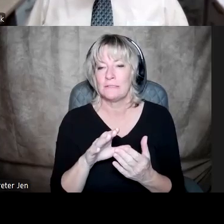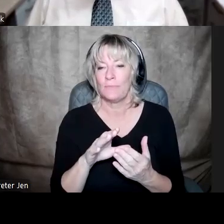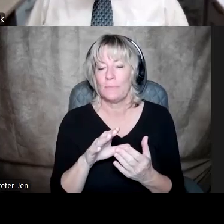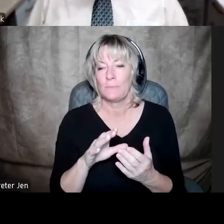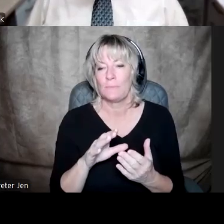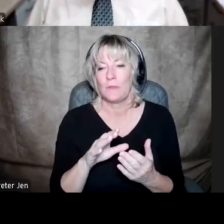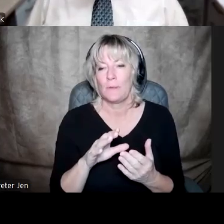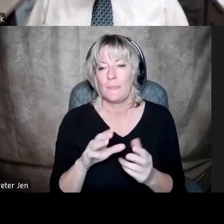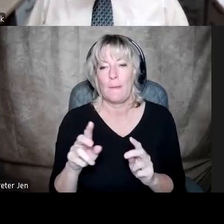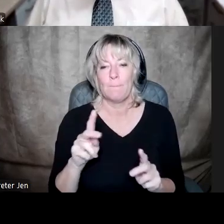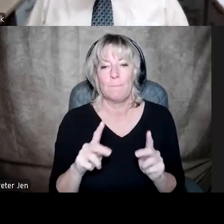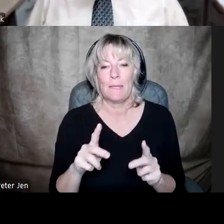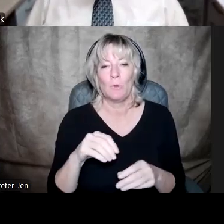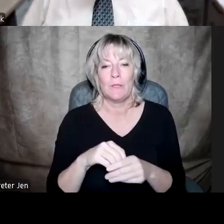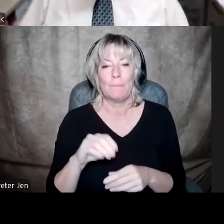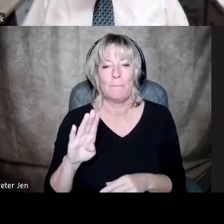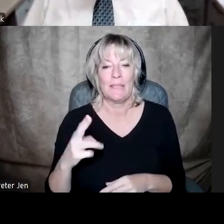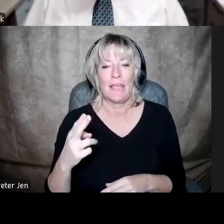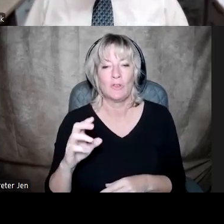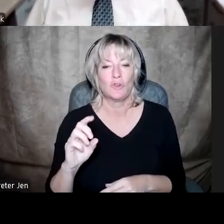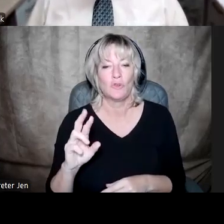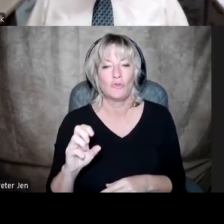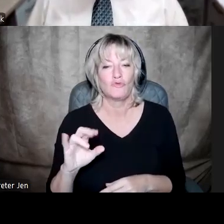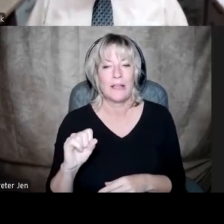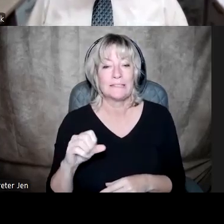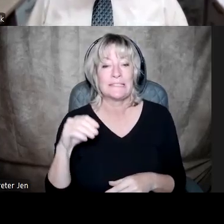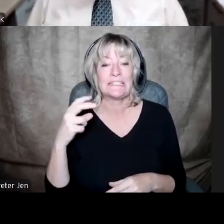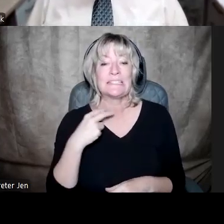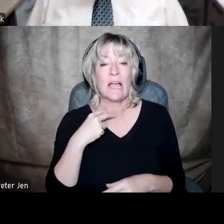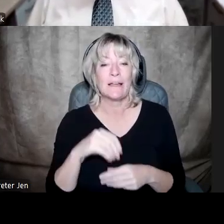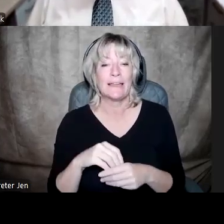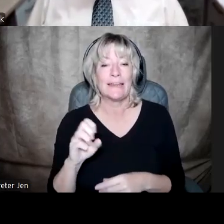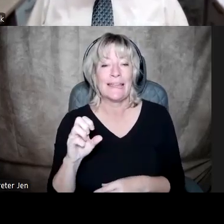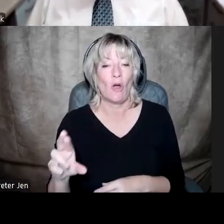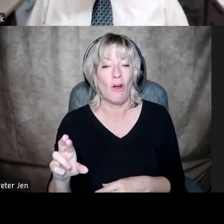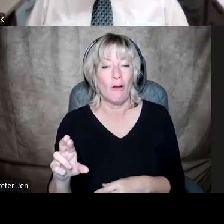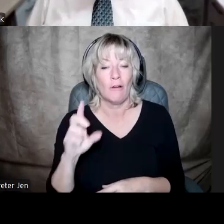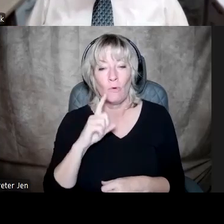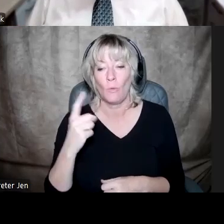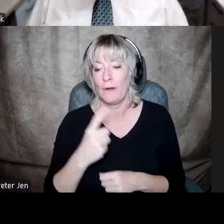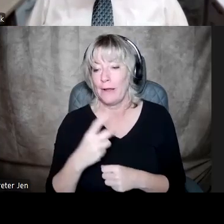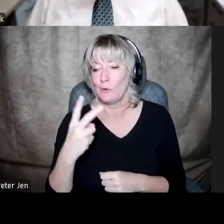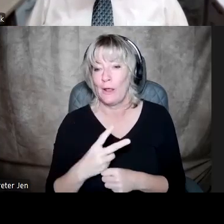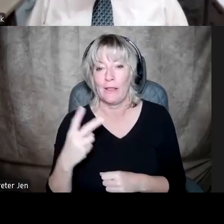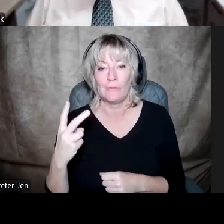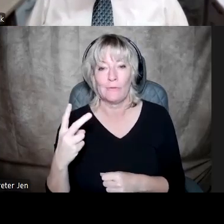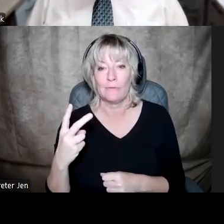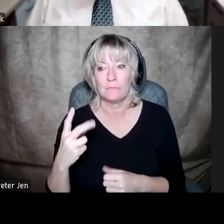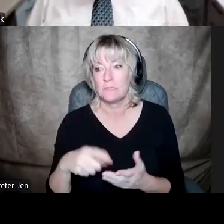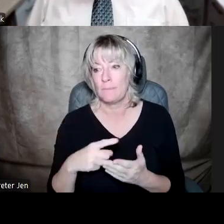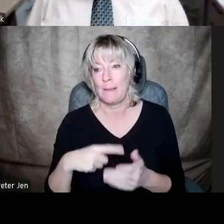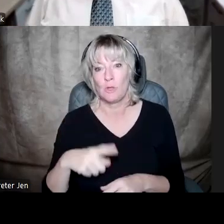of people who are in a behavioral health crisis who are stuck in emergency rooms for a day or 2 days, sometimes even